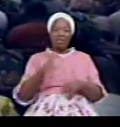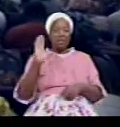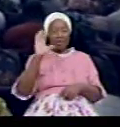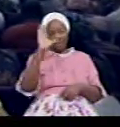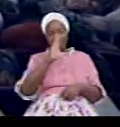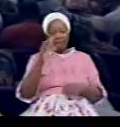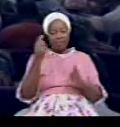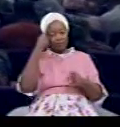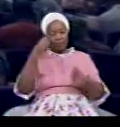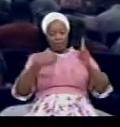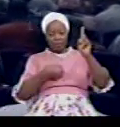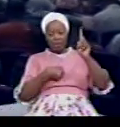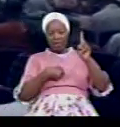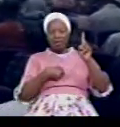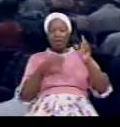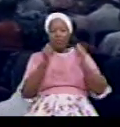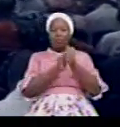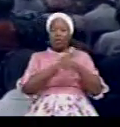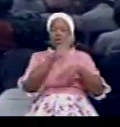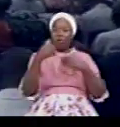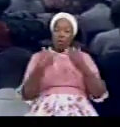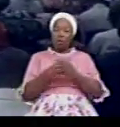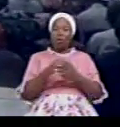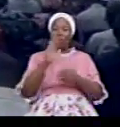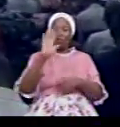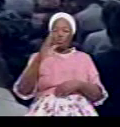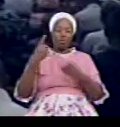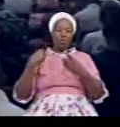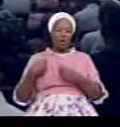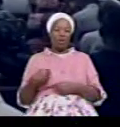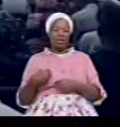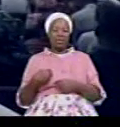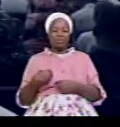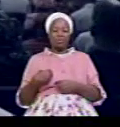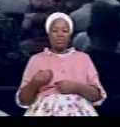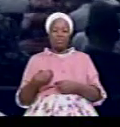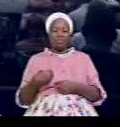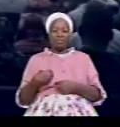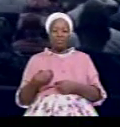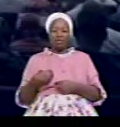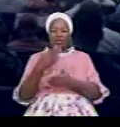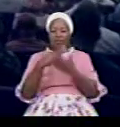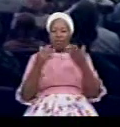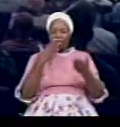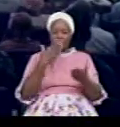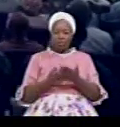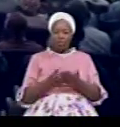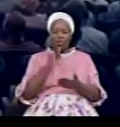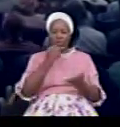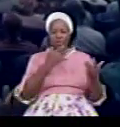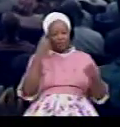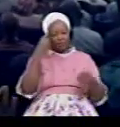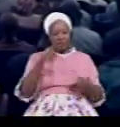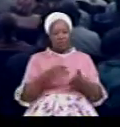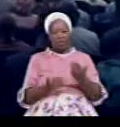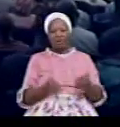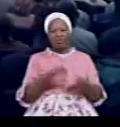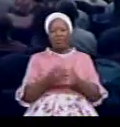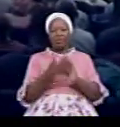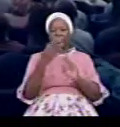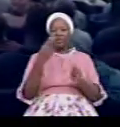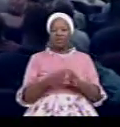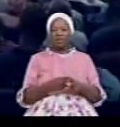me with all your heart. Something good waiting for you.